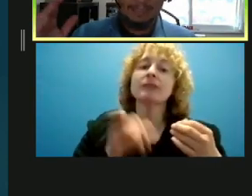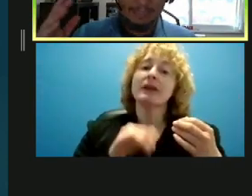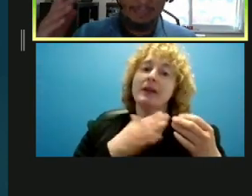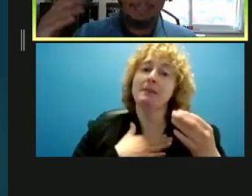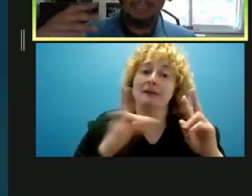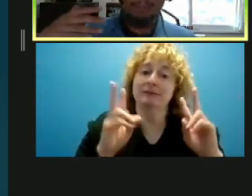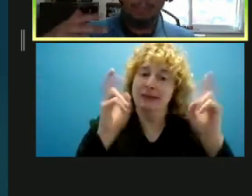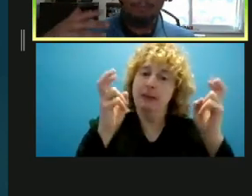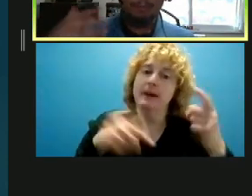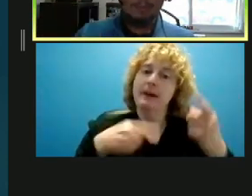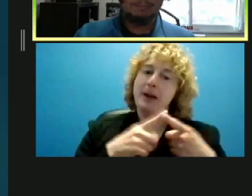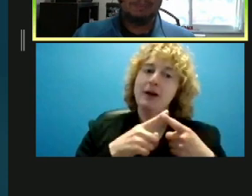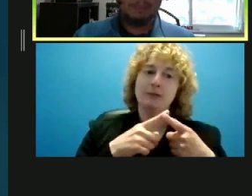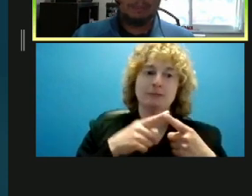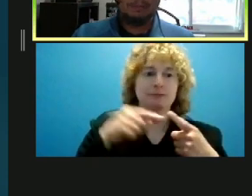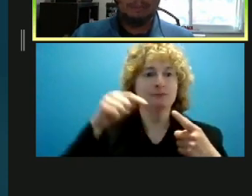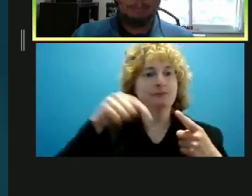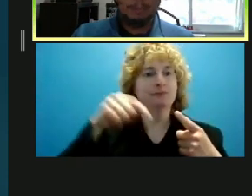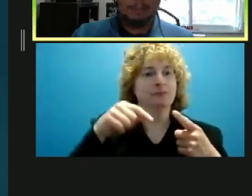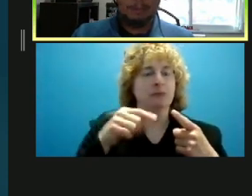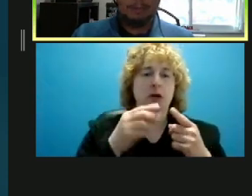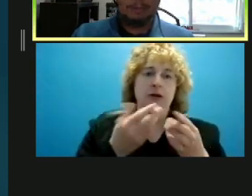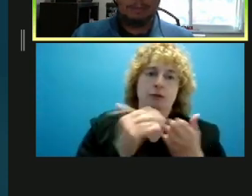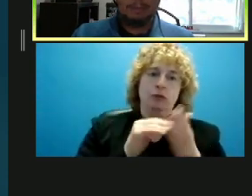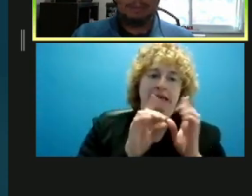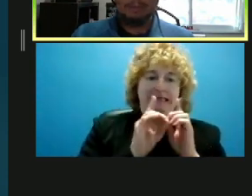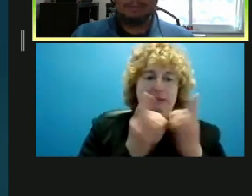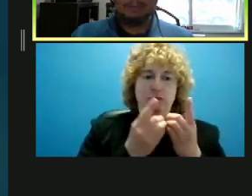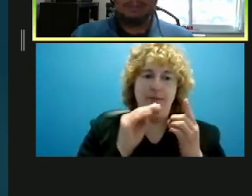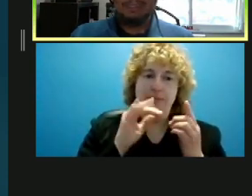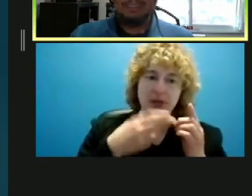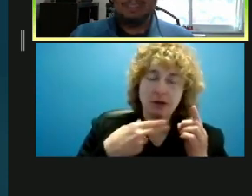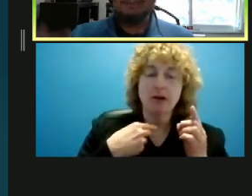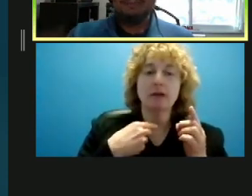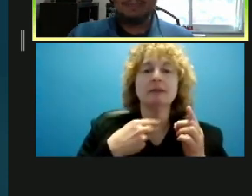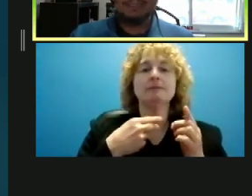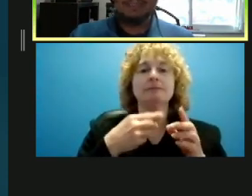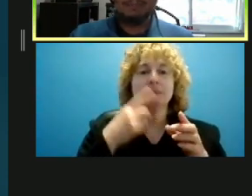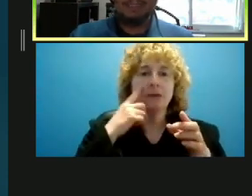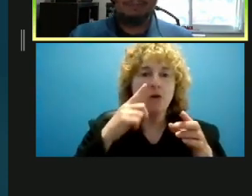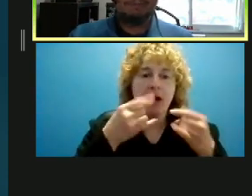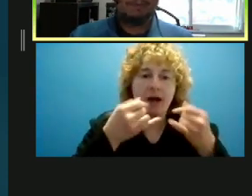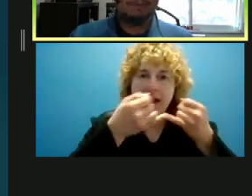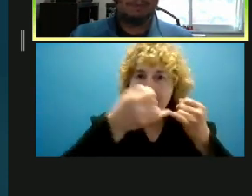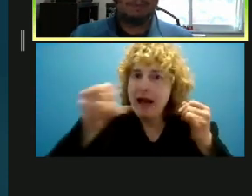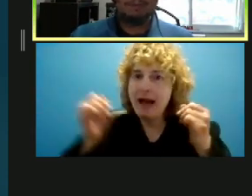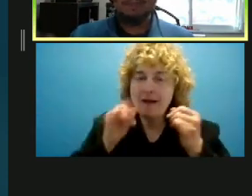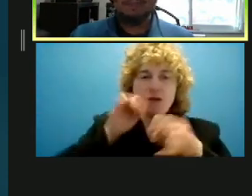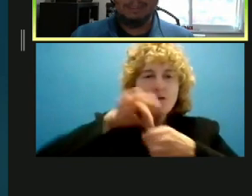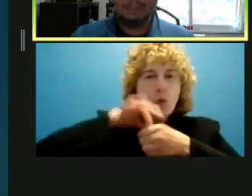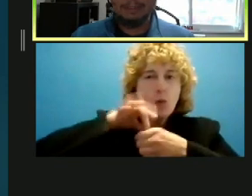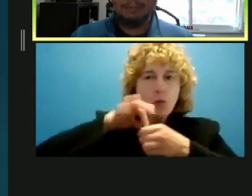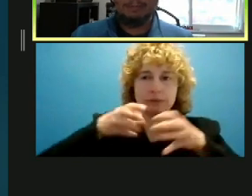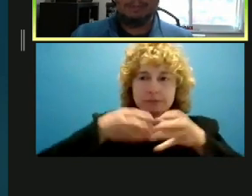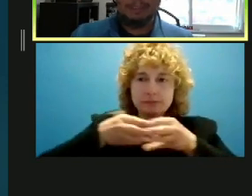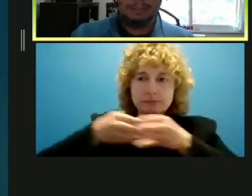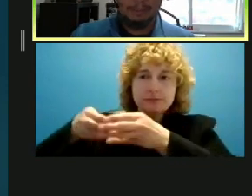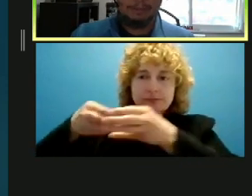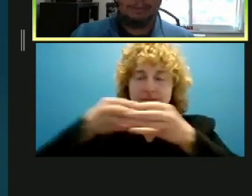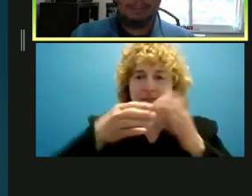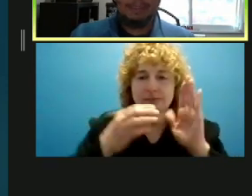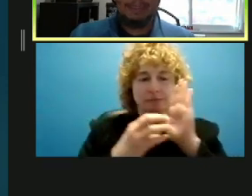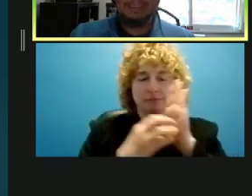I've done this presentation in Spanish several times, and the first time I found something really interesting for